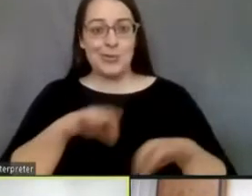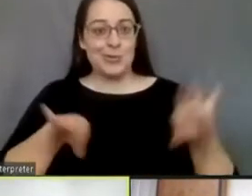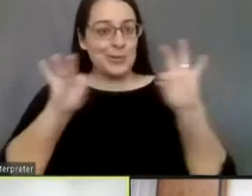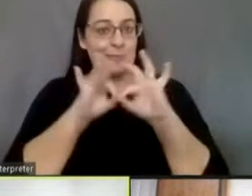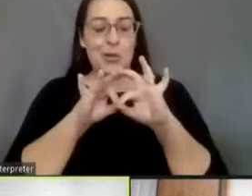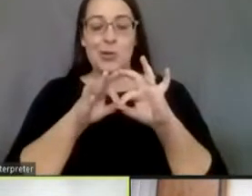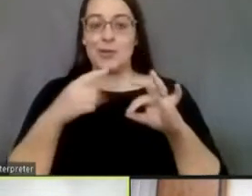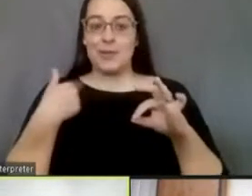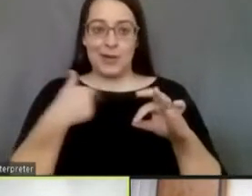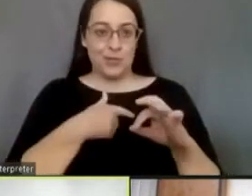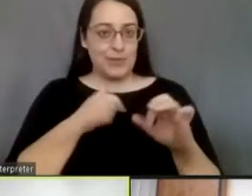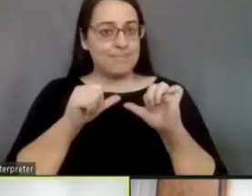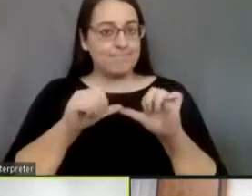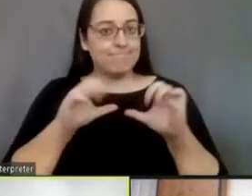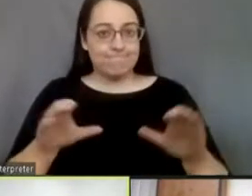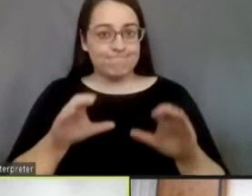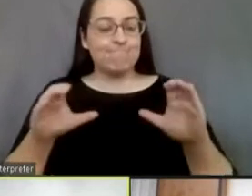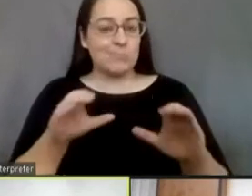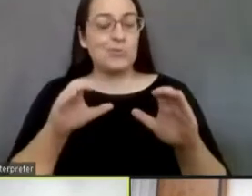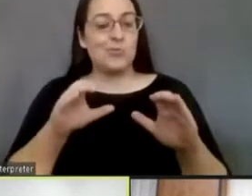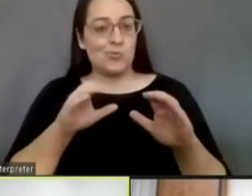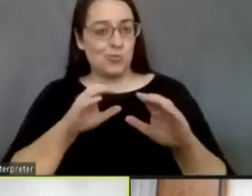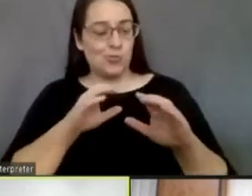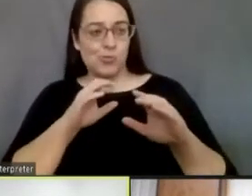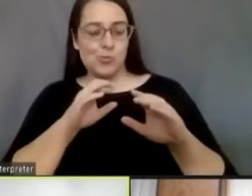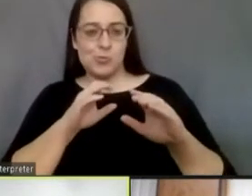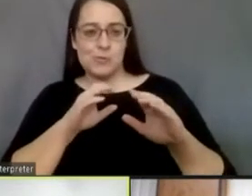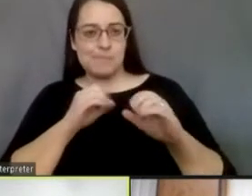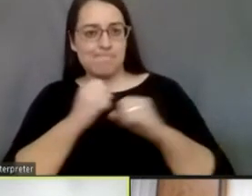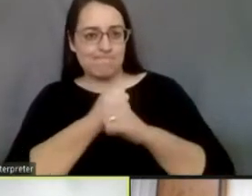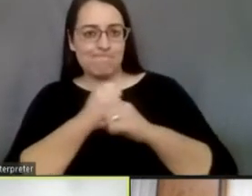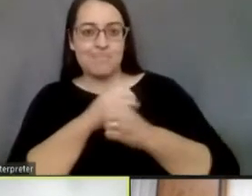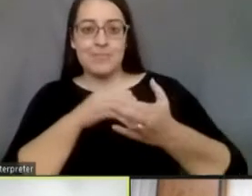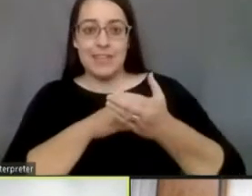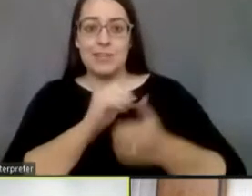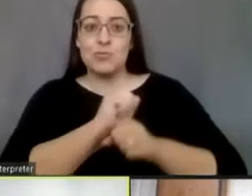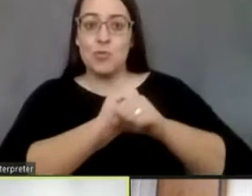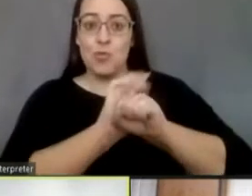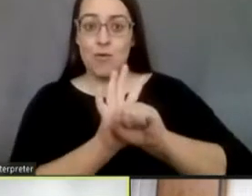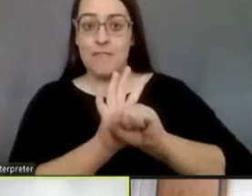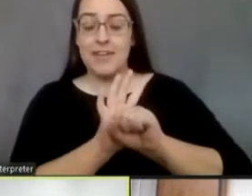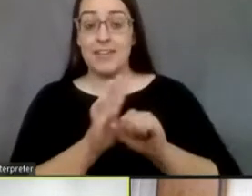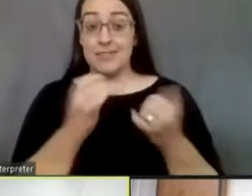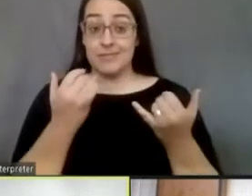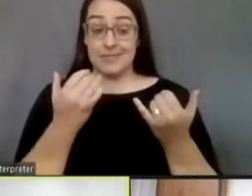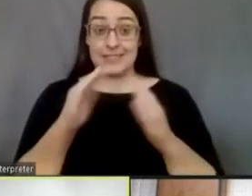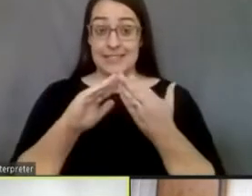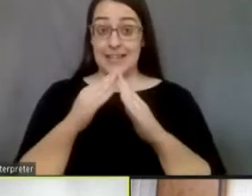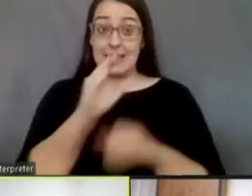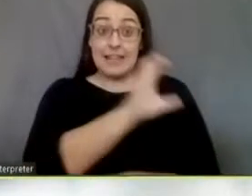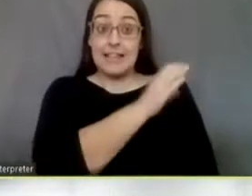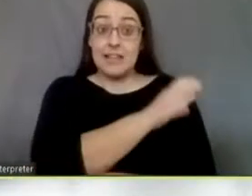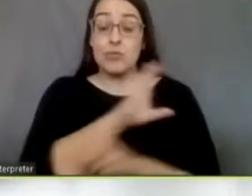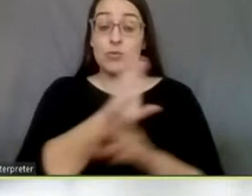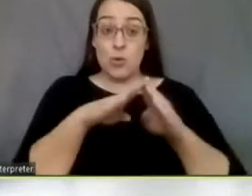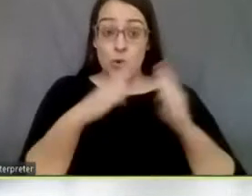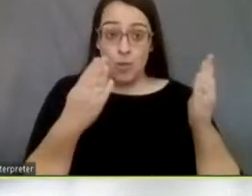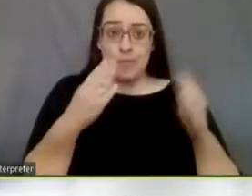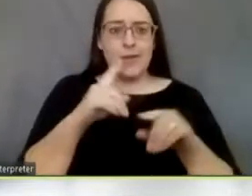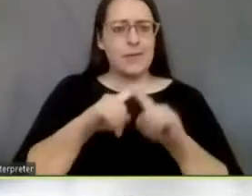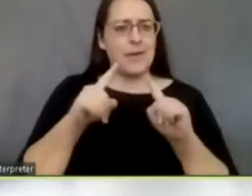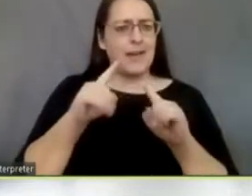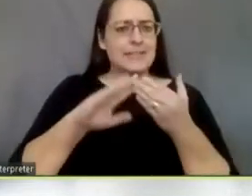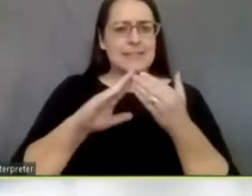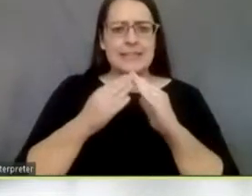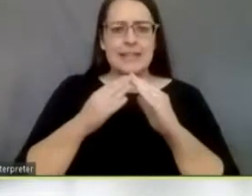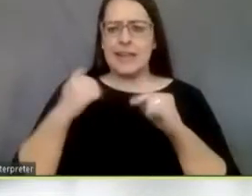we're doing to respond to COVID-19. And our clinic at the city is open, but there are other places in the city that you can